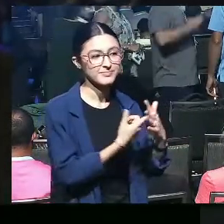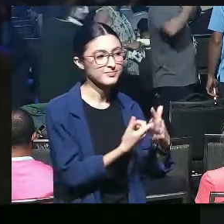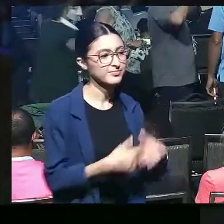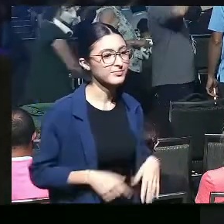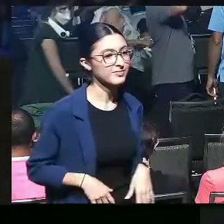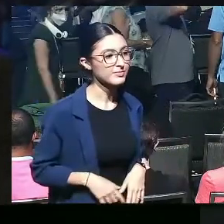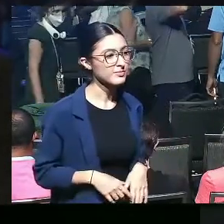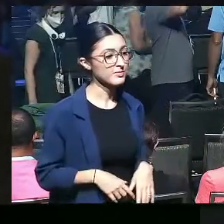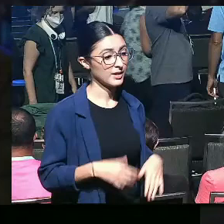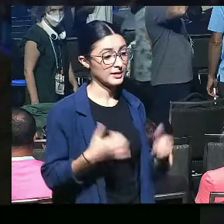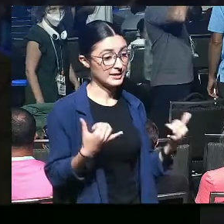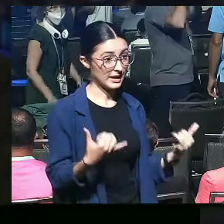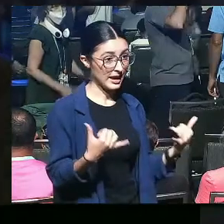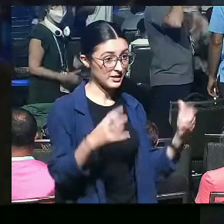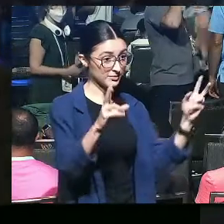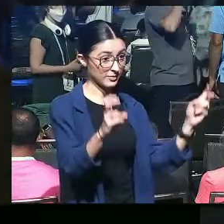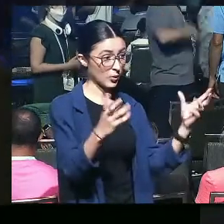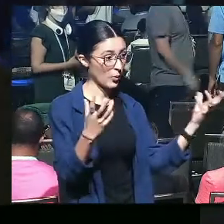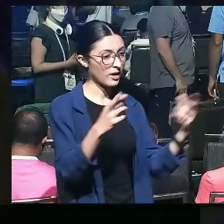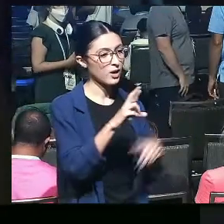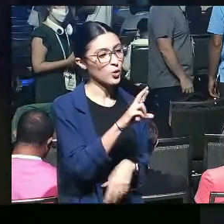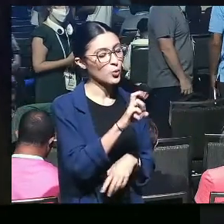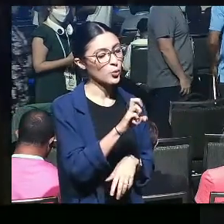Renewed vision. Amen.